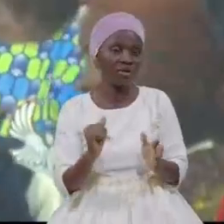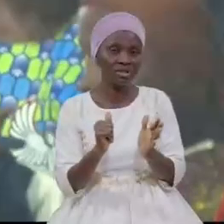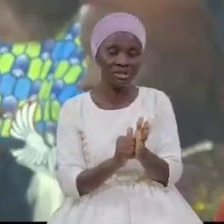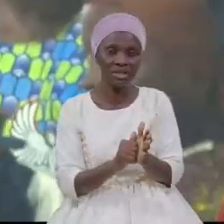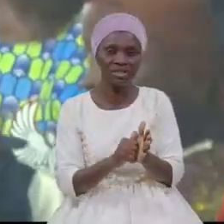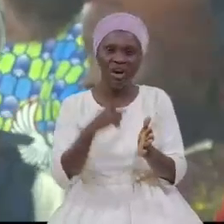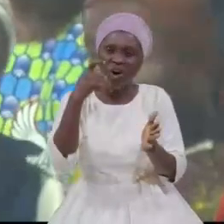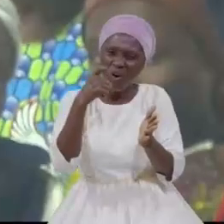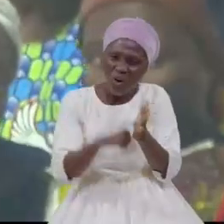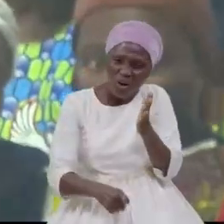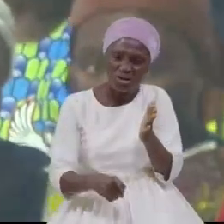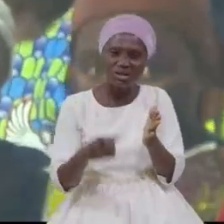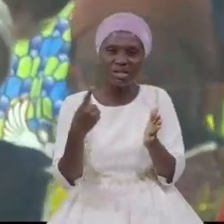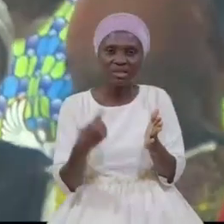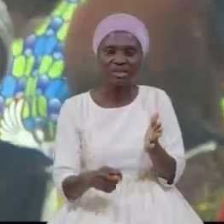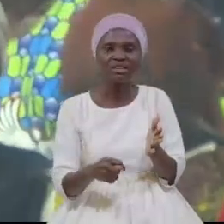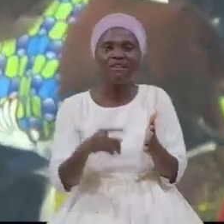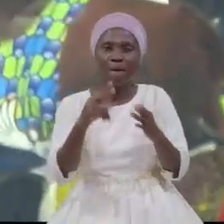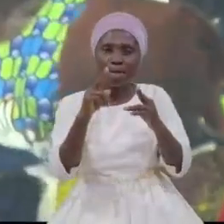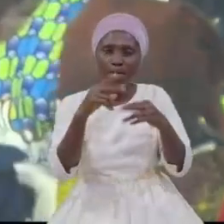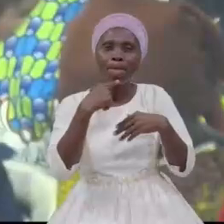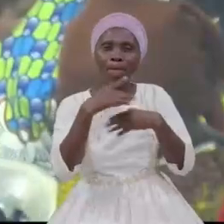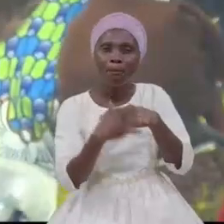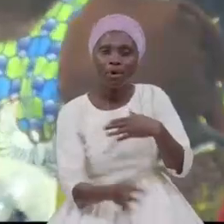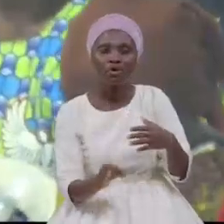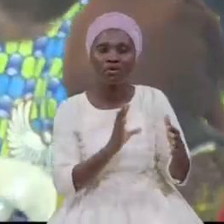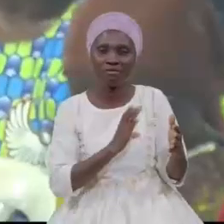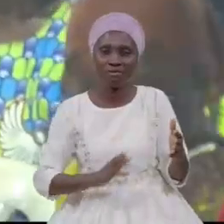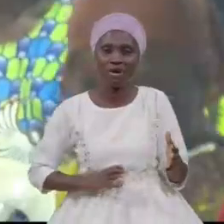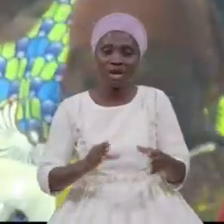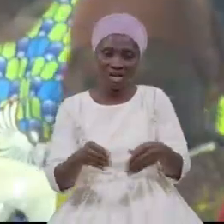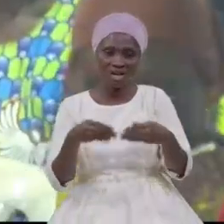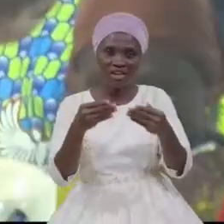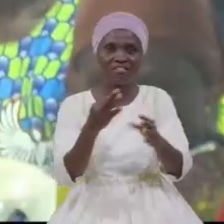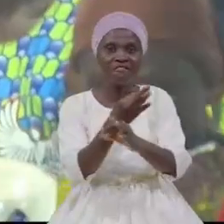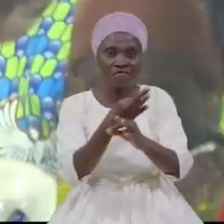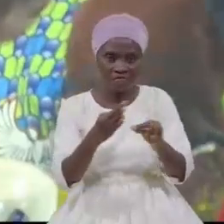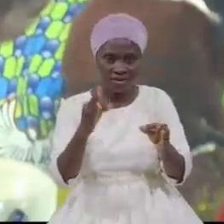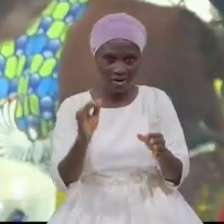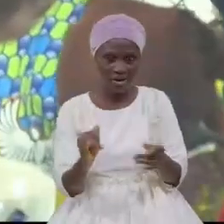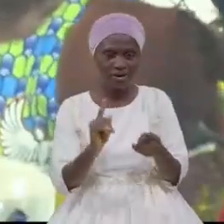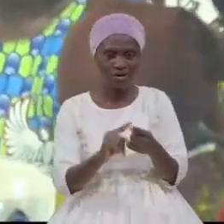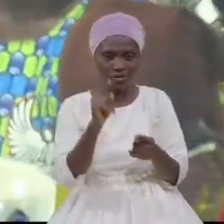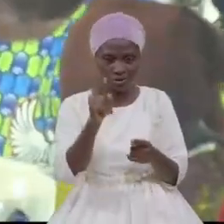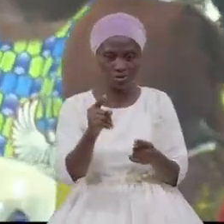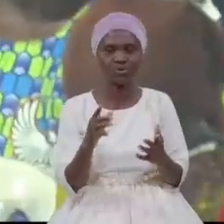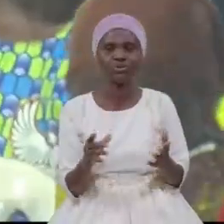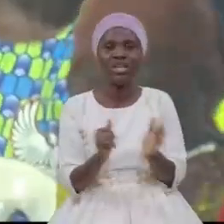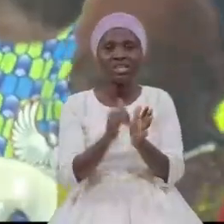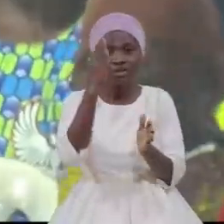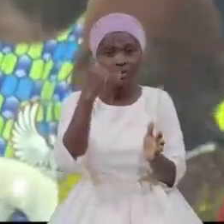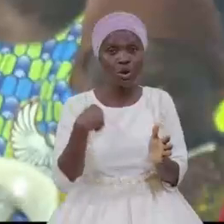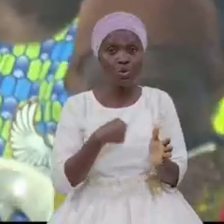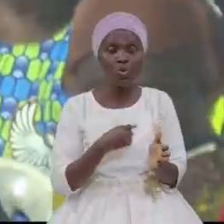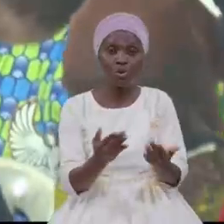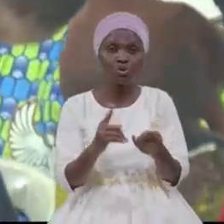blood of Christ is given freely to you. And that's why you want to so appreciate what